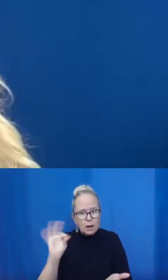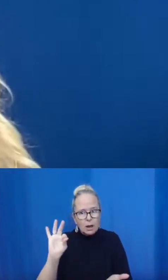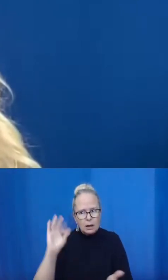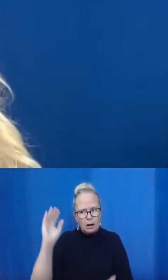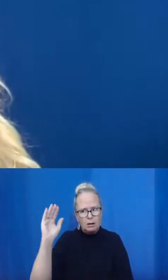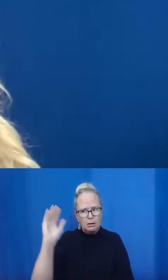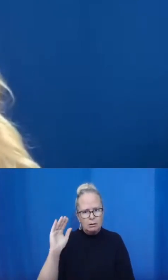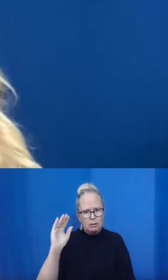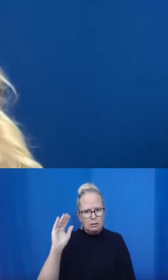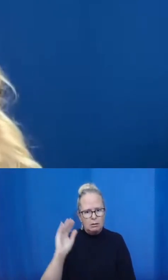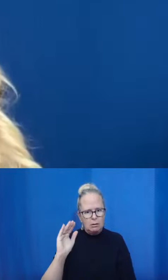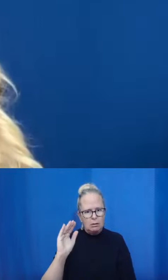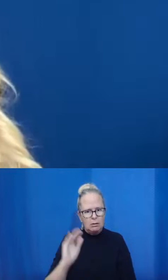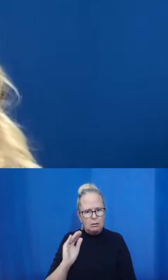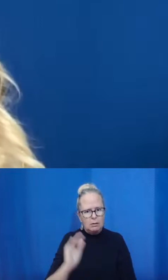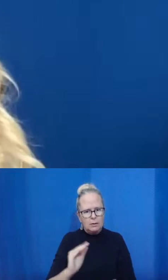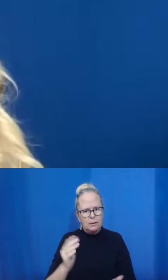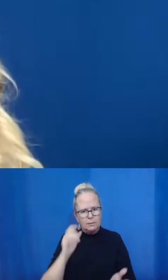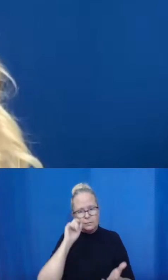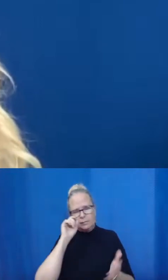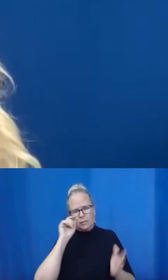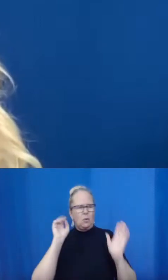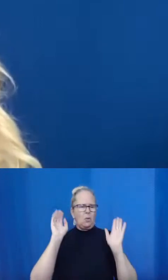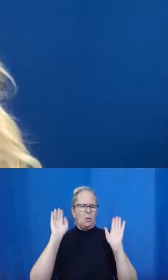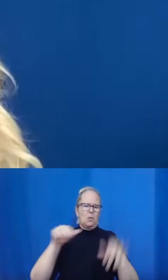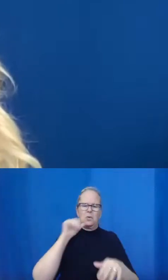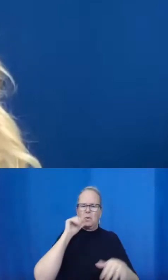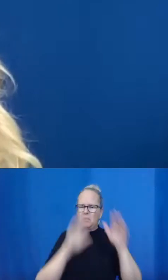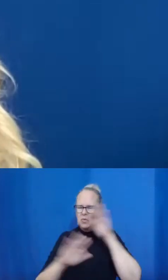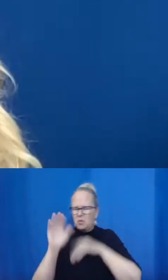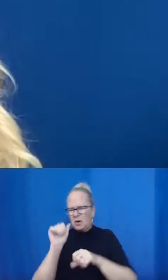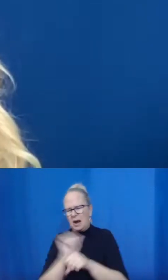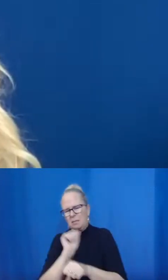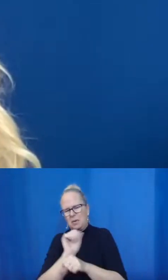this mentality, I know this mentality has cost the lives